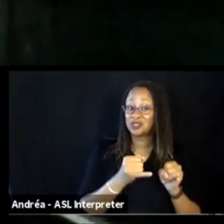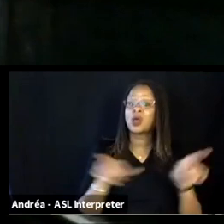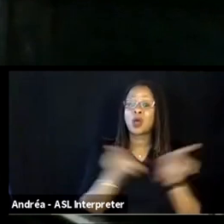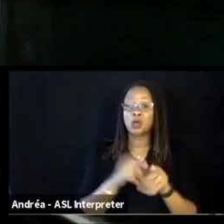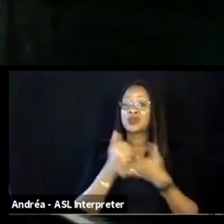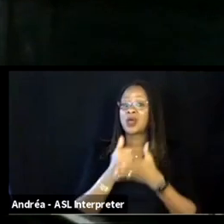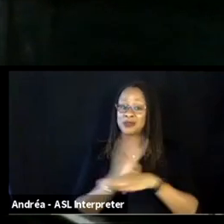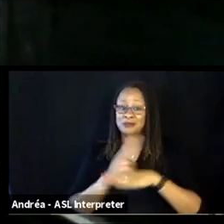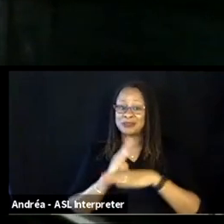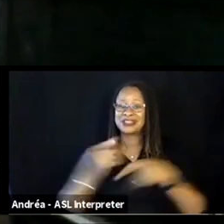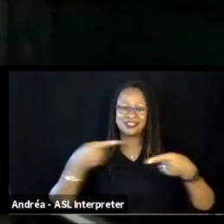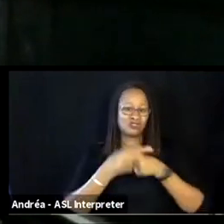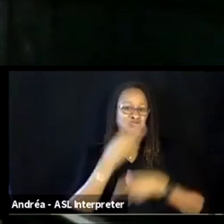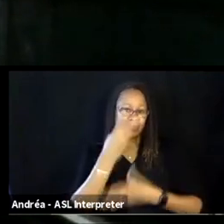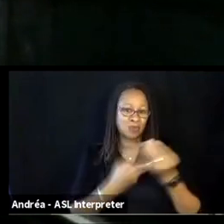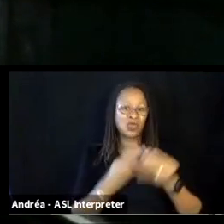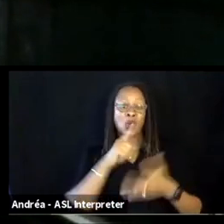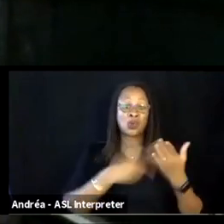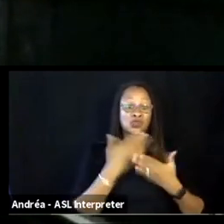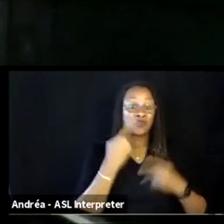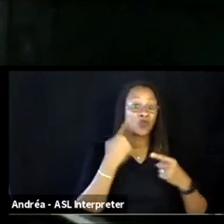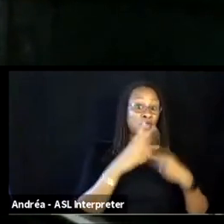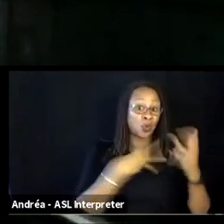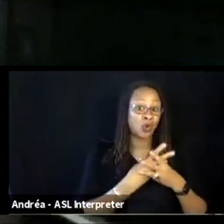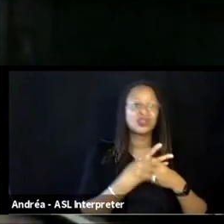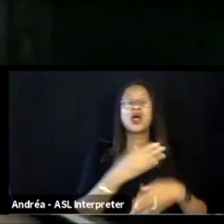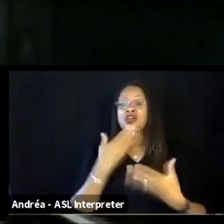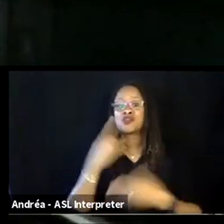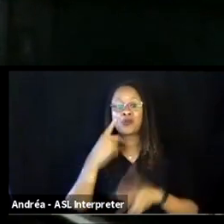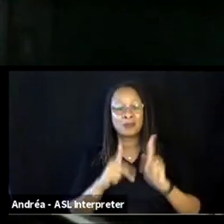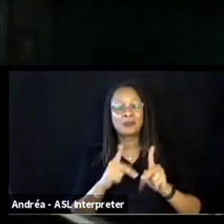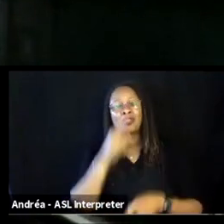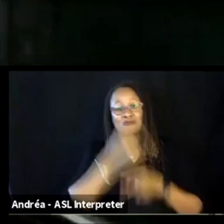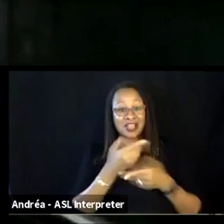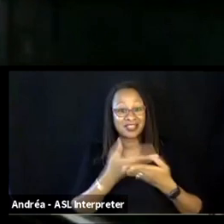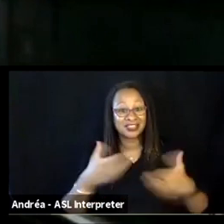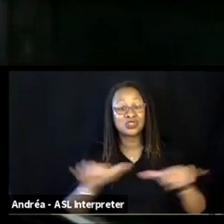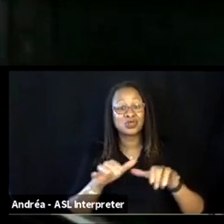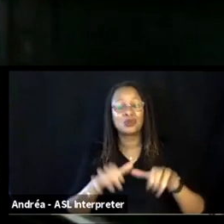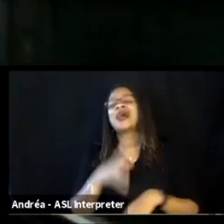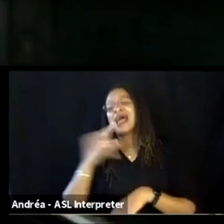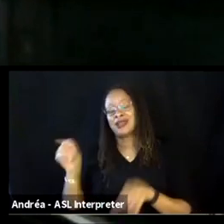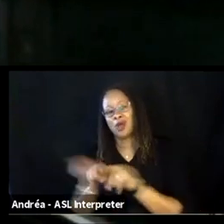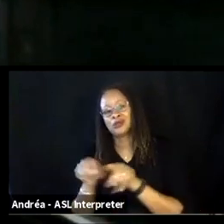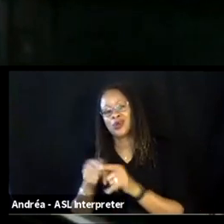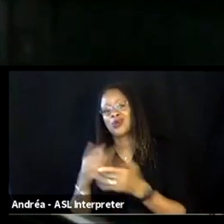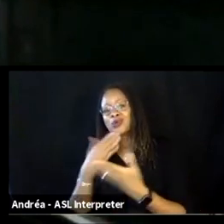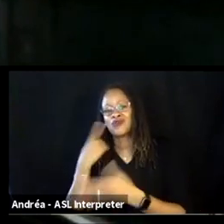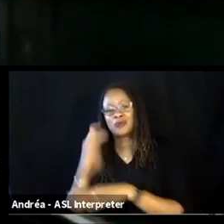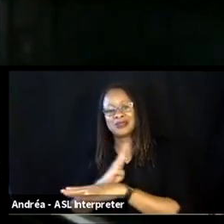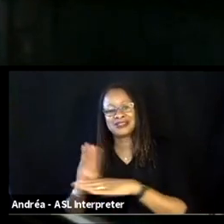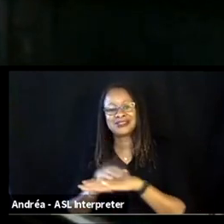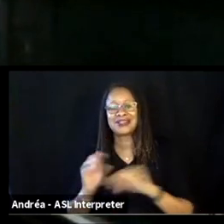It's that intersection of both what's good for the world and what's good for people, what's the right thing to do, and also what's good for business. And